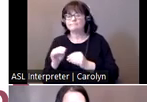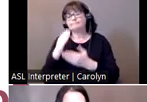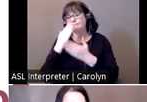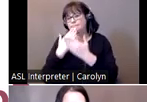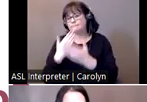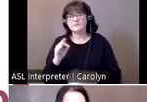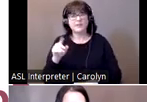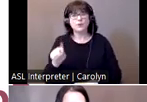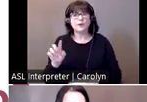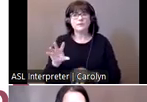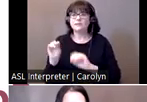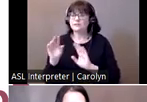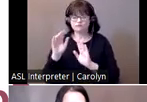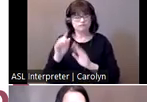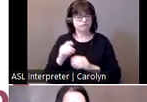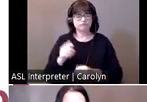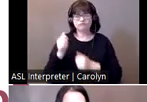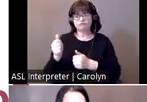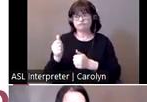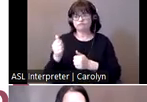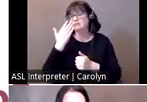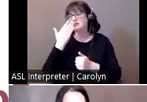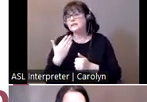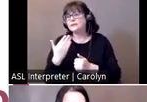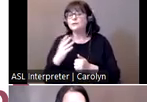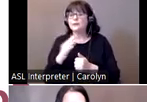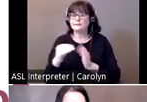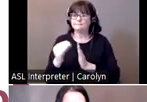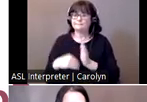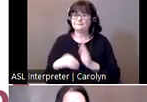leave, please do fill out our evaluation.